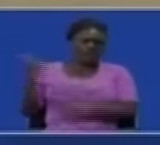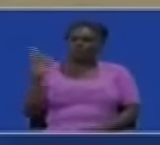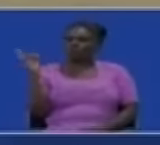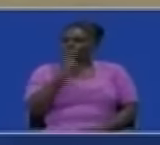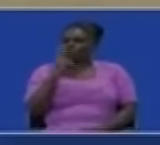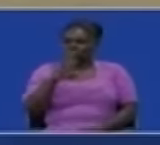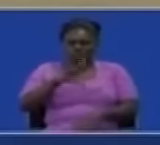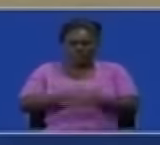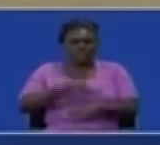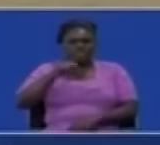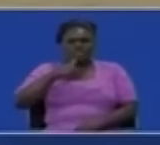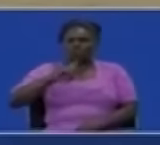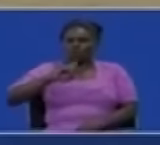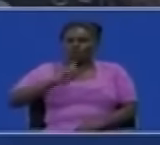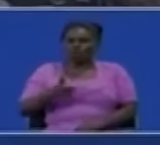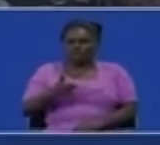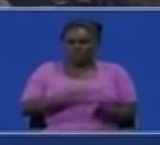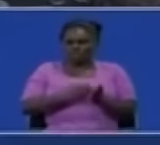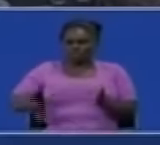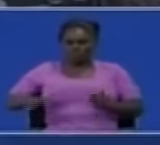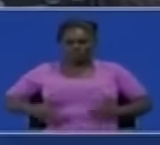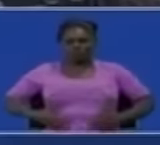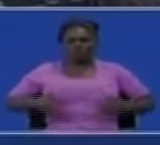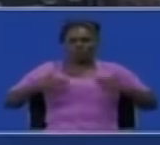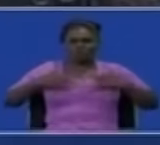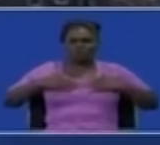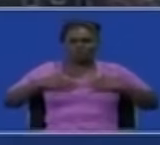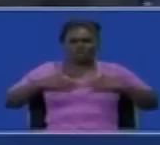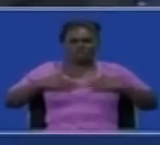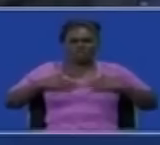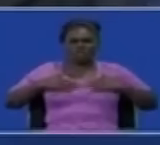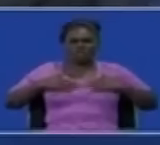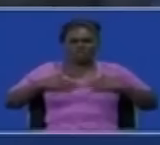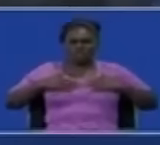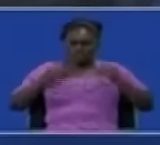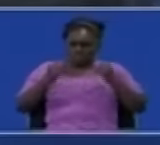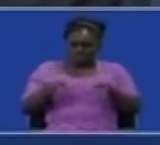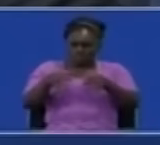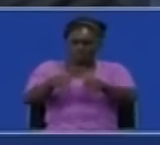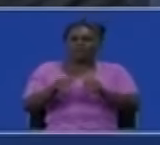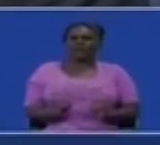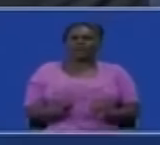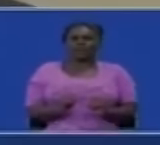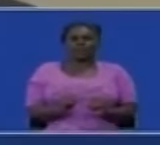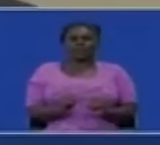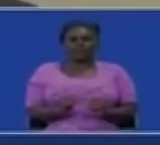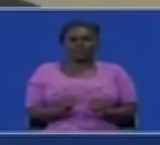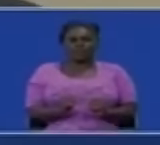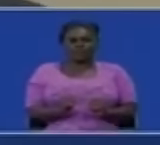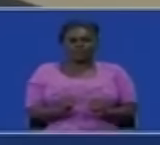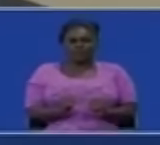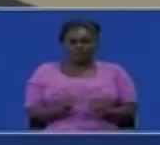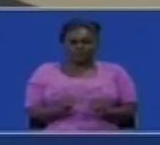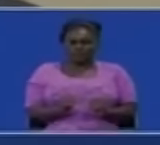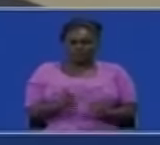seek fresh court orders to exhume the body of the ex-MP if the family disregards the court order. To bury